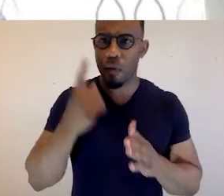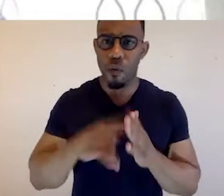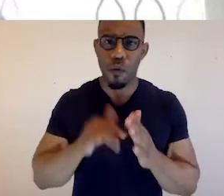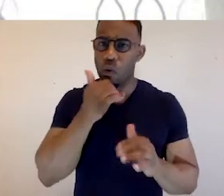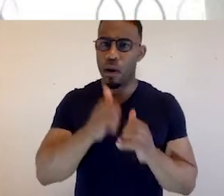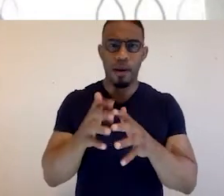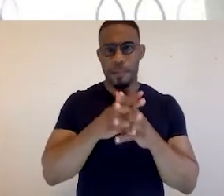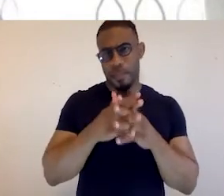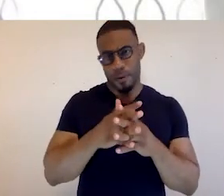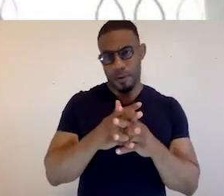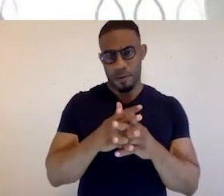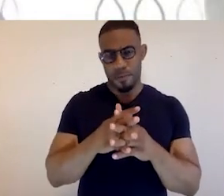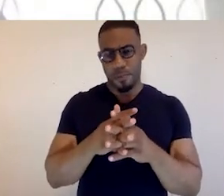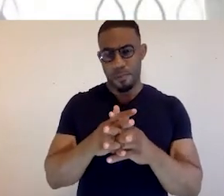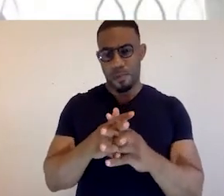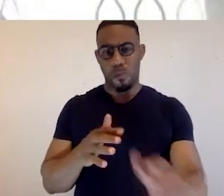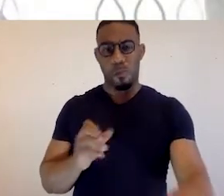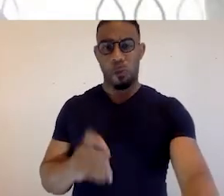wrong in America.